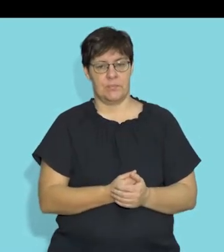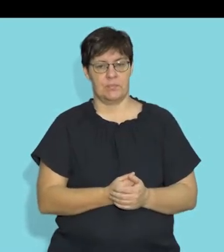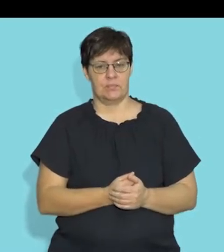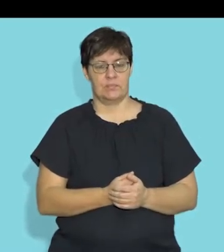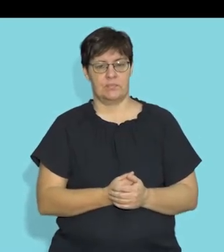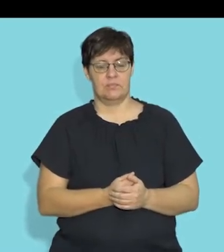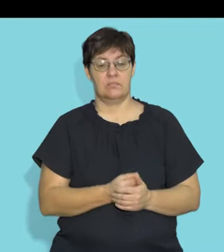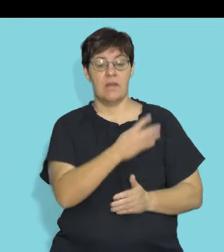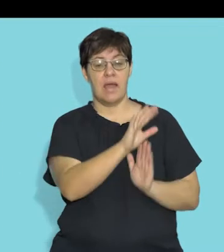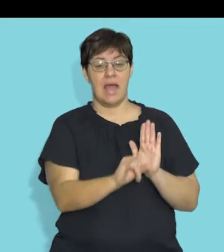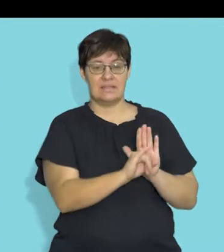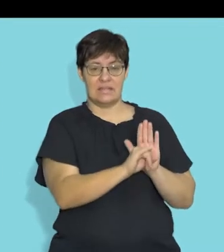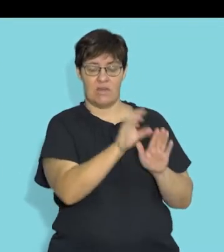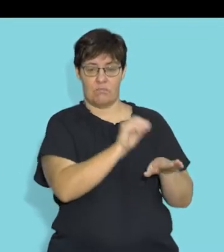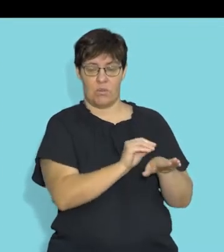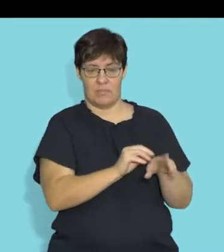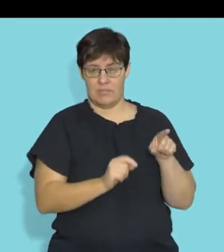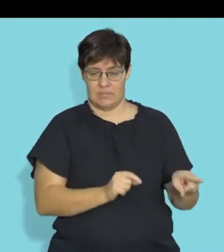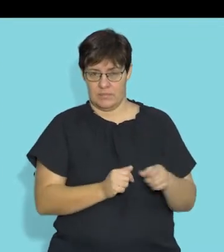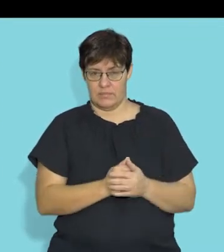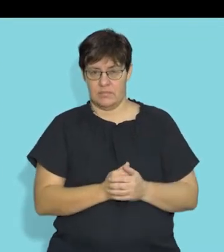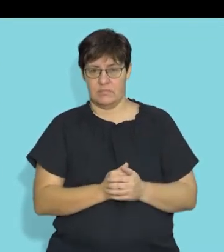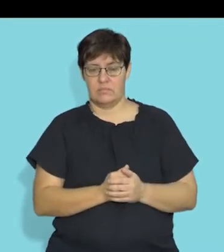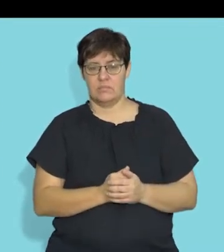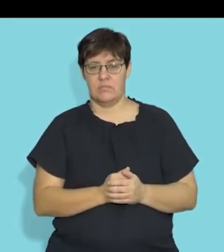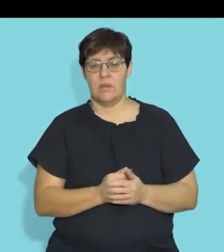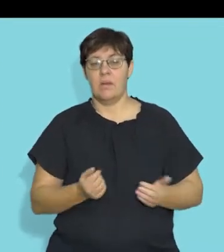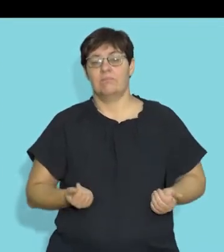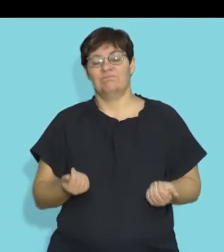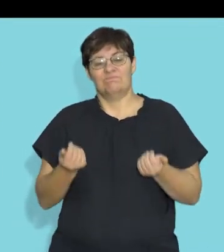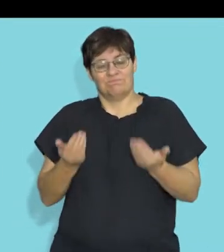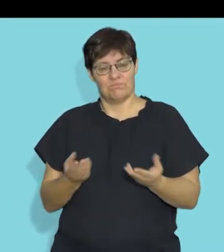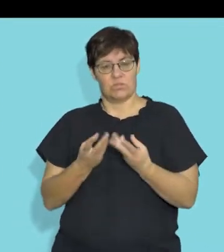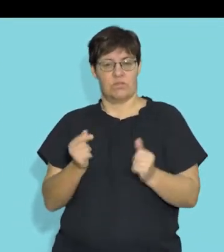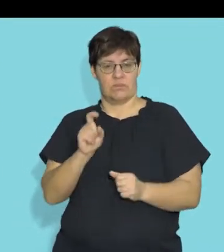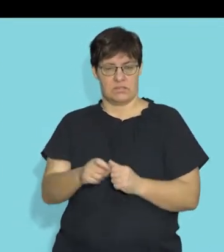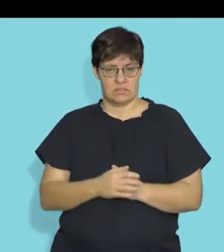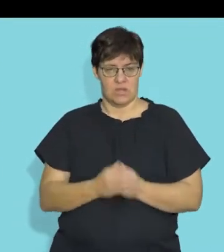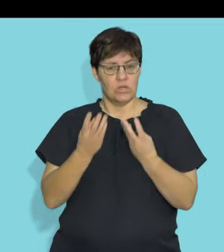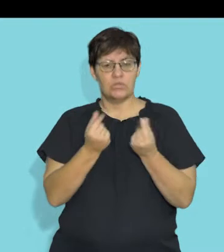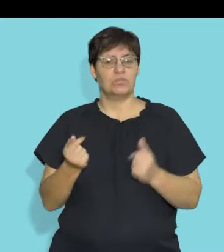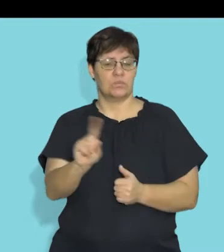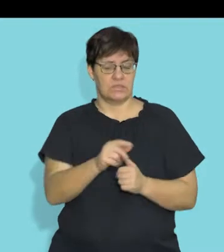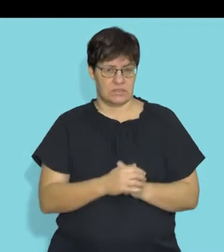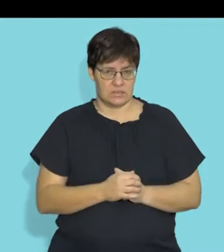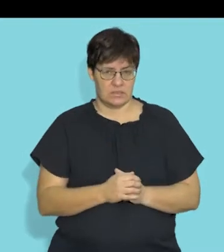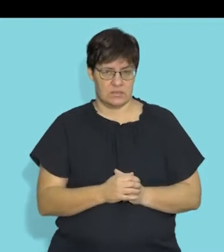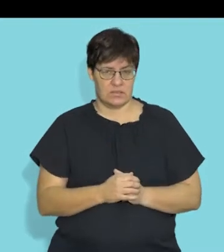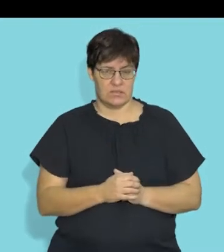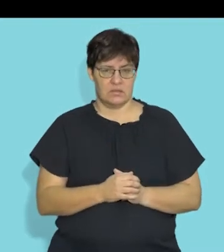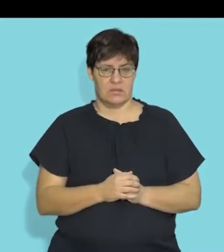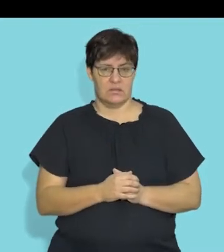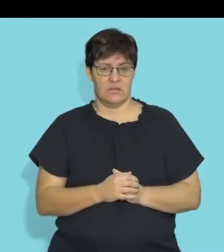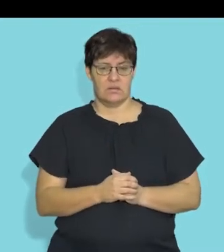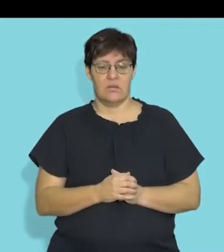Once we've identified the problem, we now have to offer a solution to the problem. What is the solution? Number one, we need